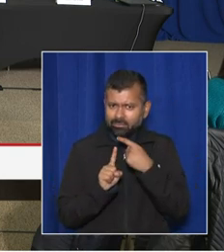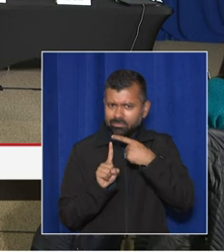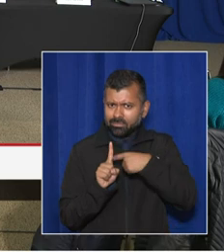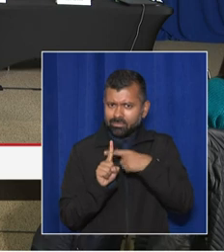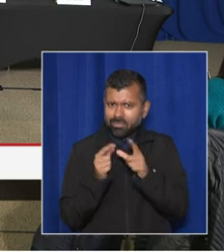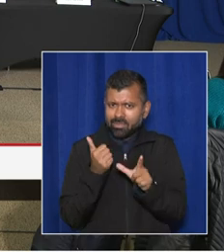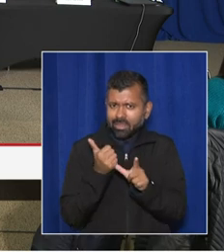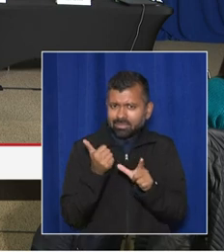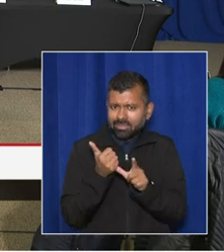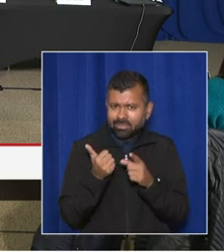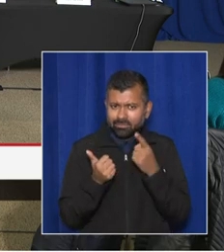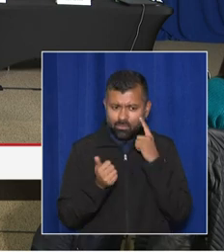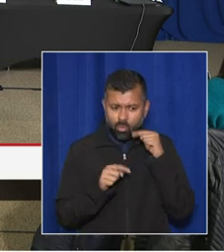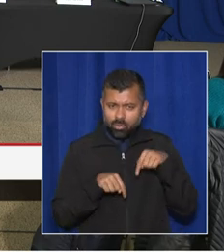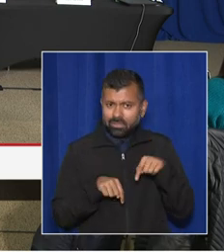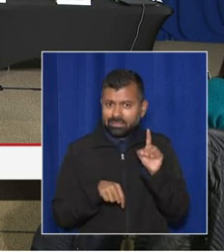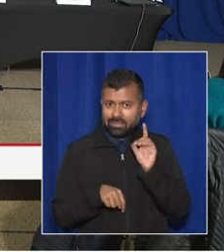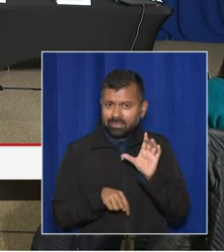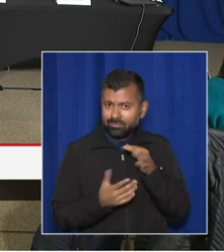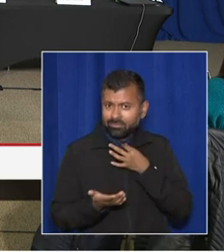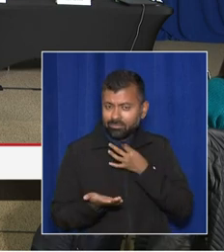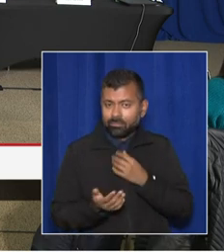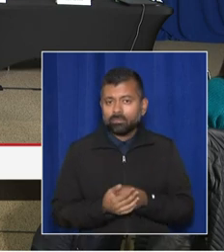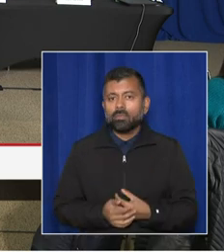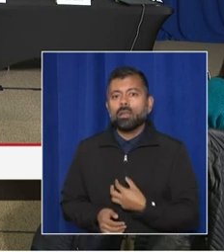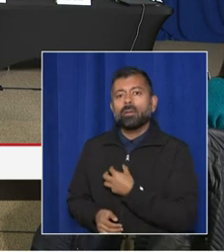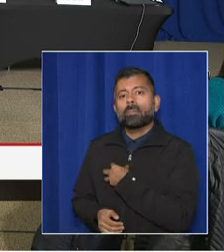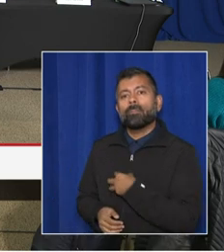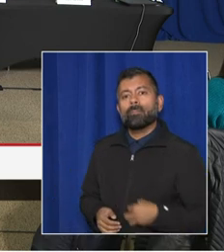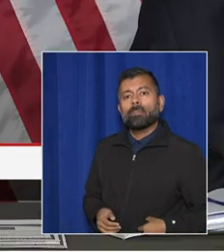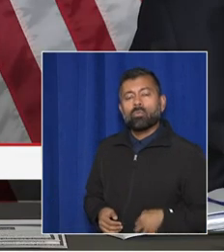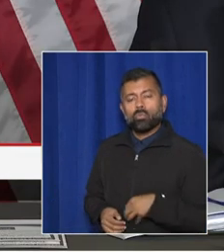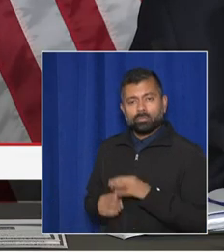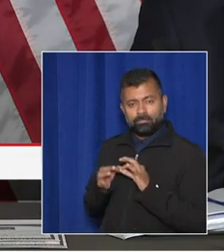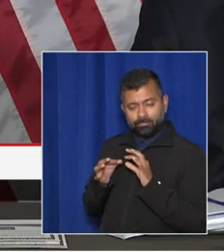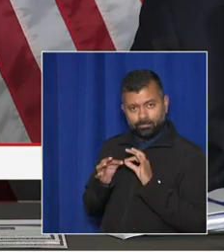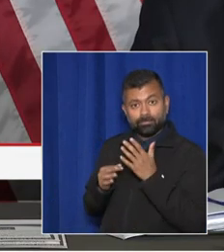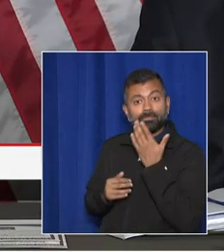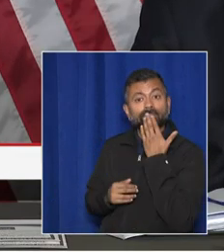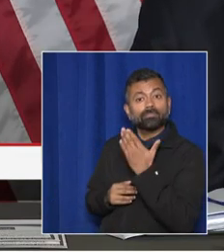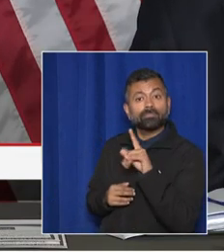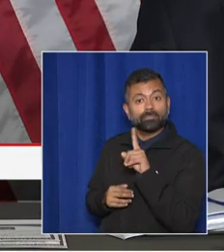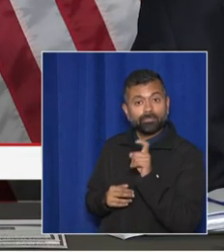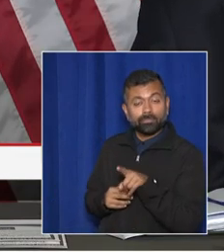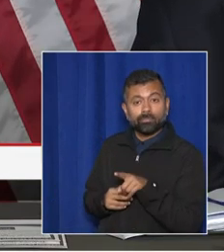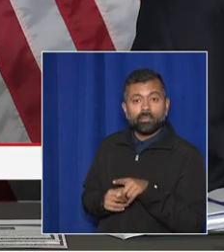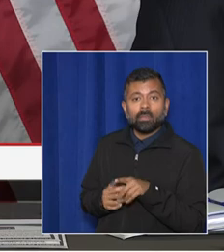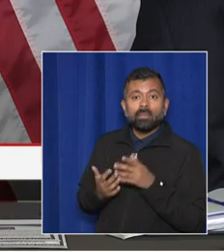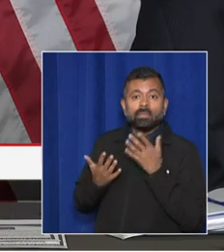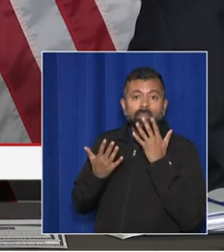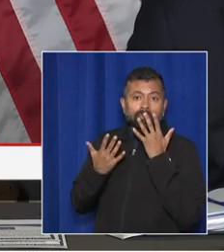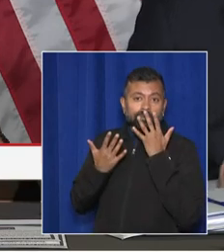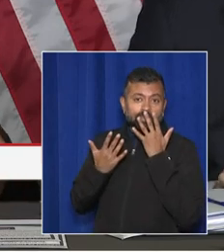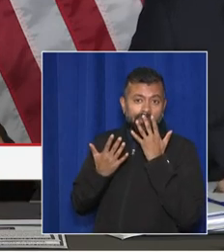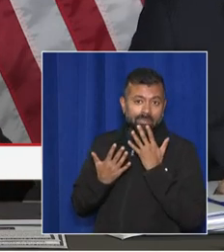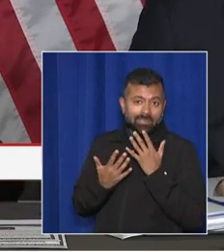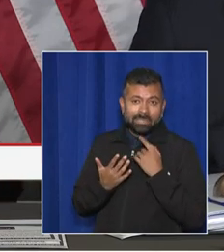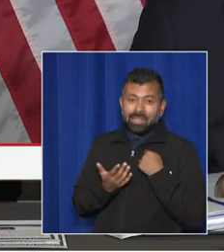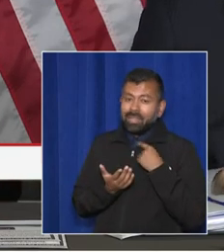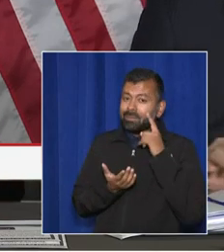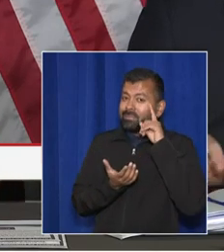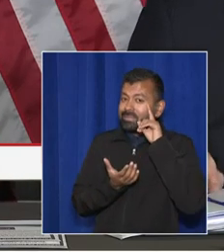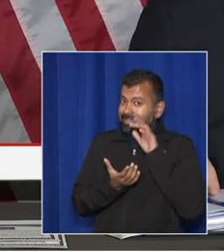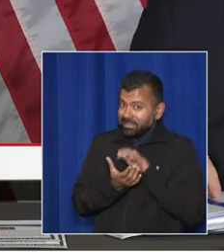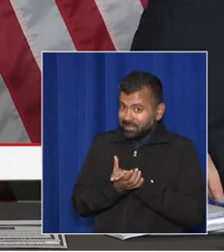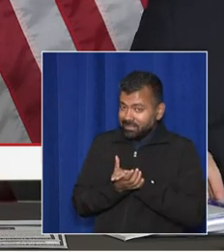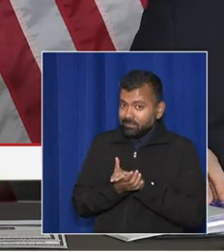Thank you. And thank you for that question, Cameron. And unfortunately, I do believe we are expended